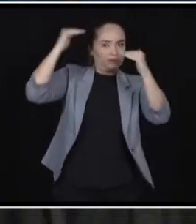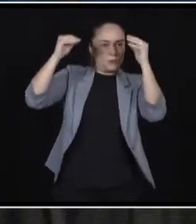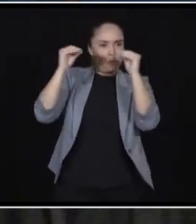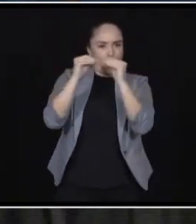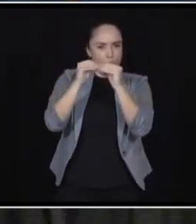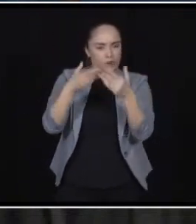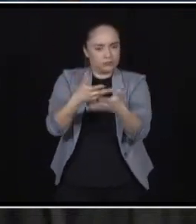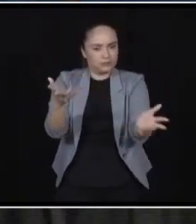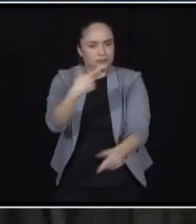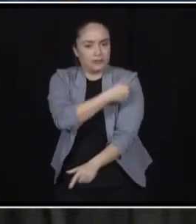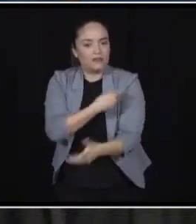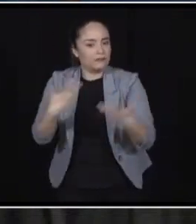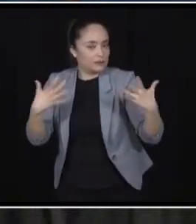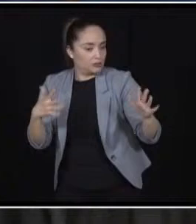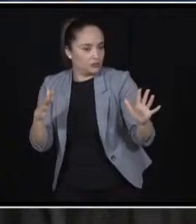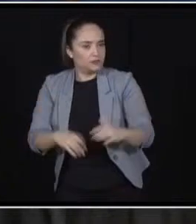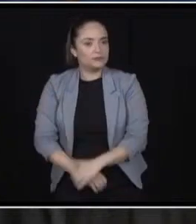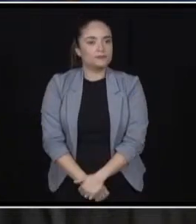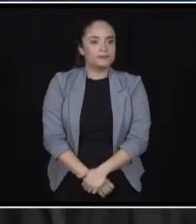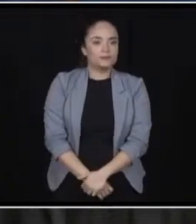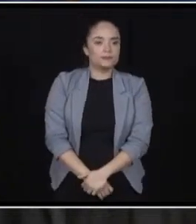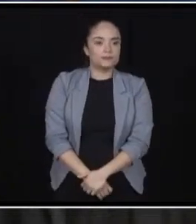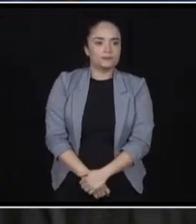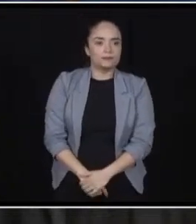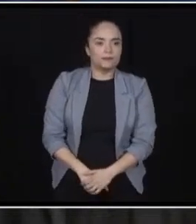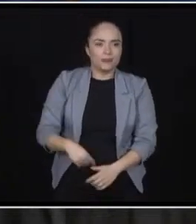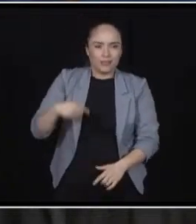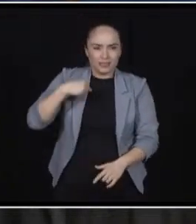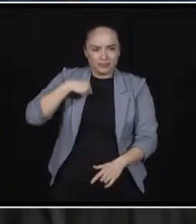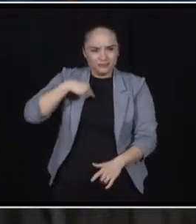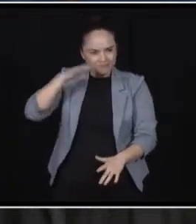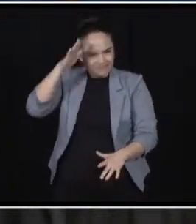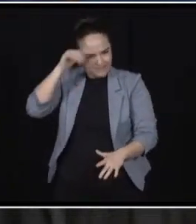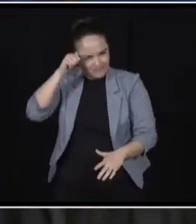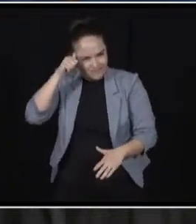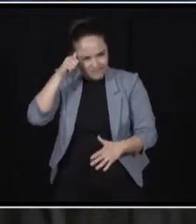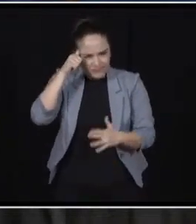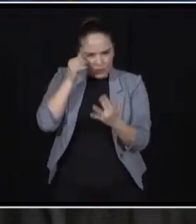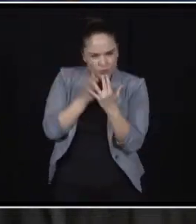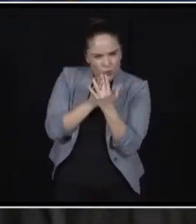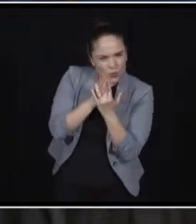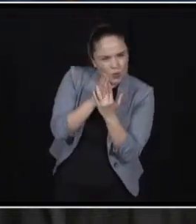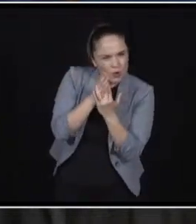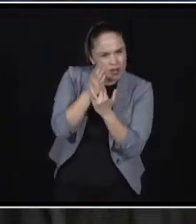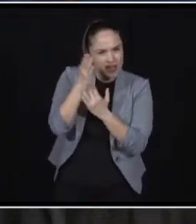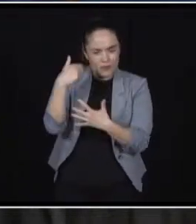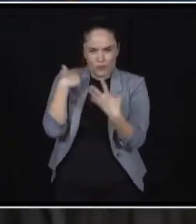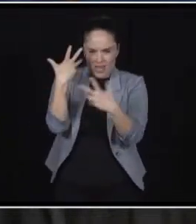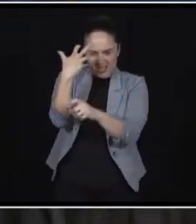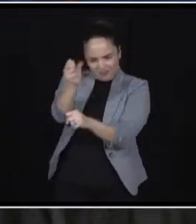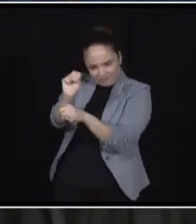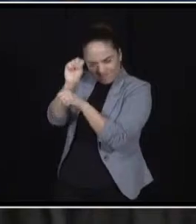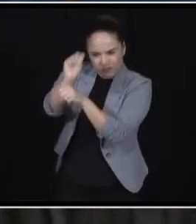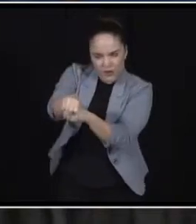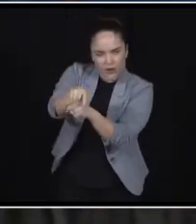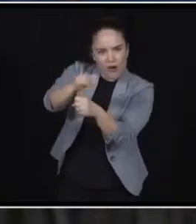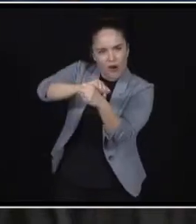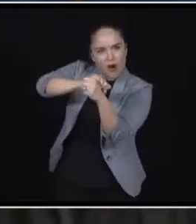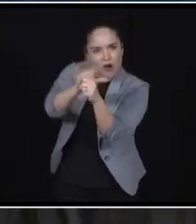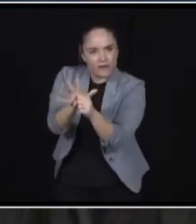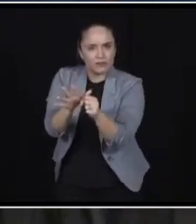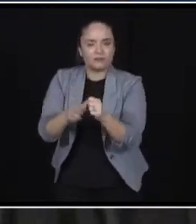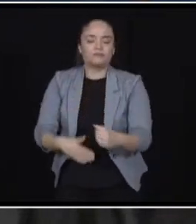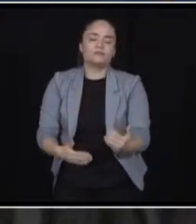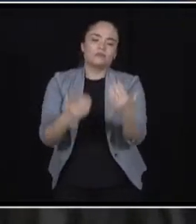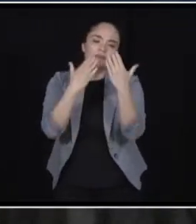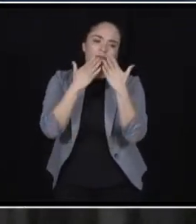every chance to beat this pandemic. Thank you, and God bless the people of Ontario. Now I'll pass it over to Minister Lecce.